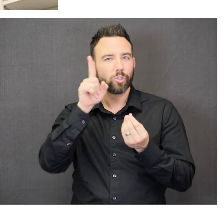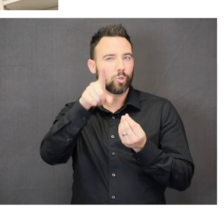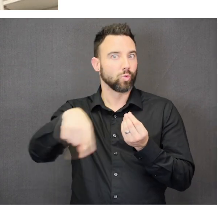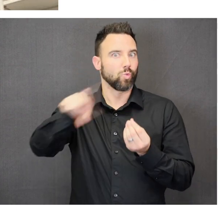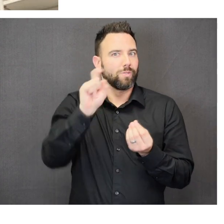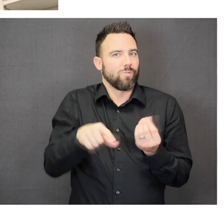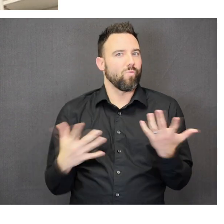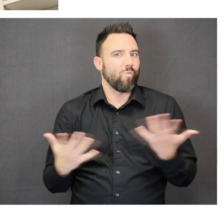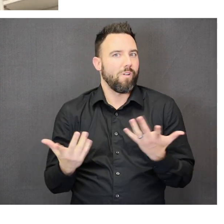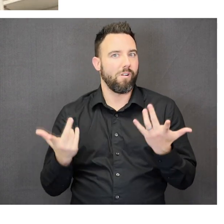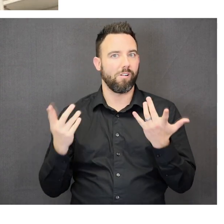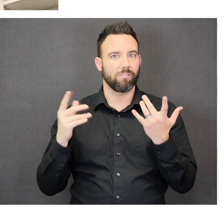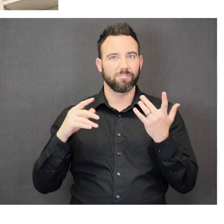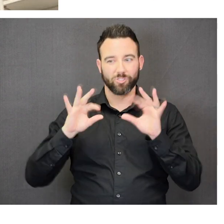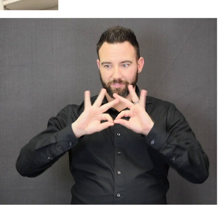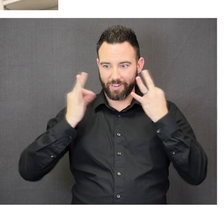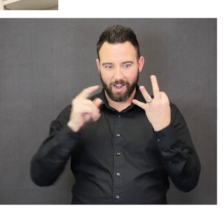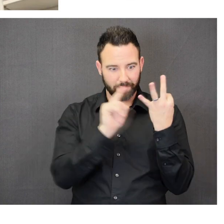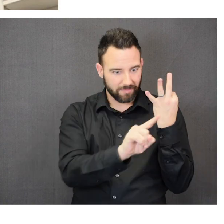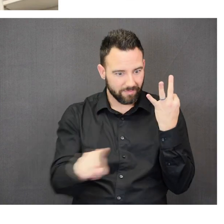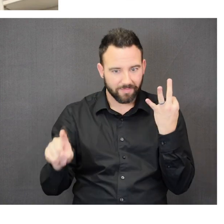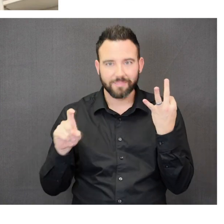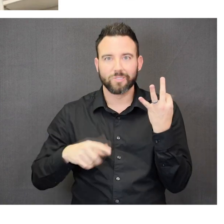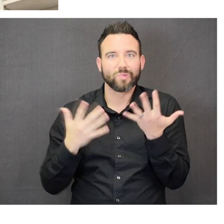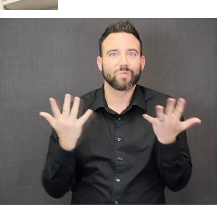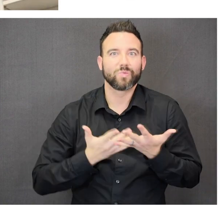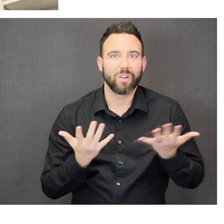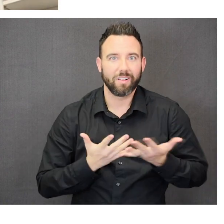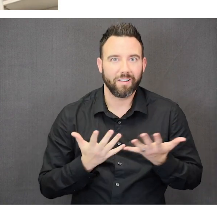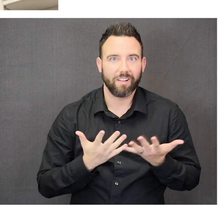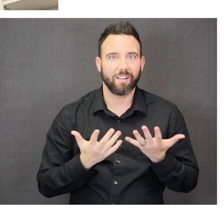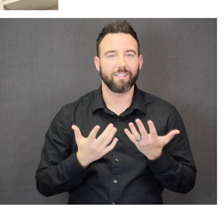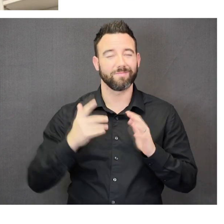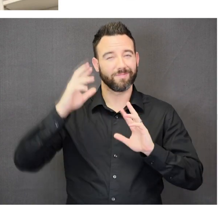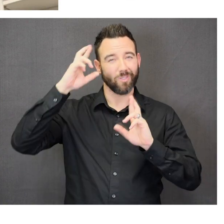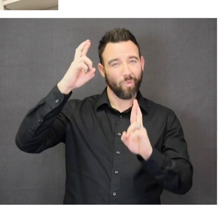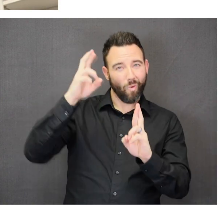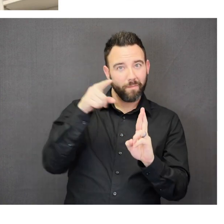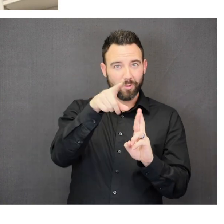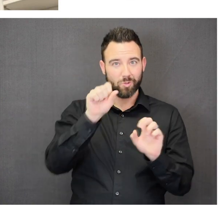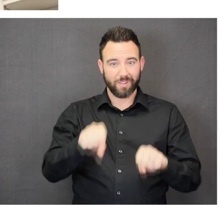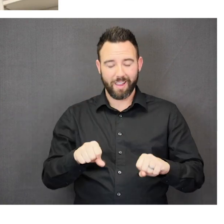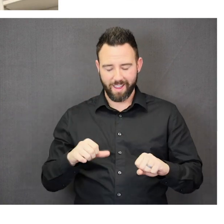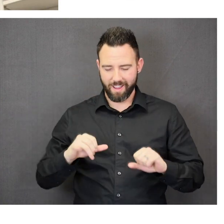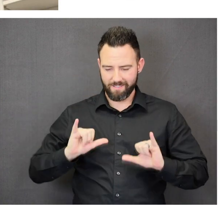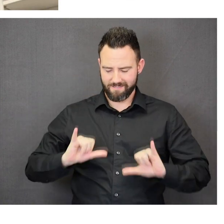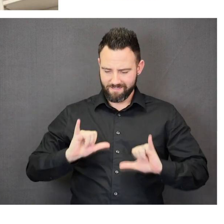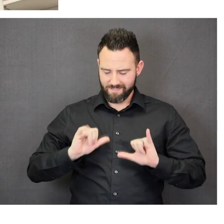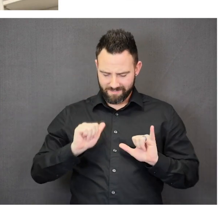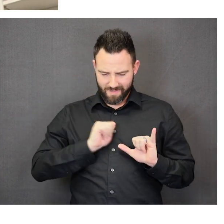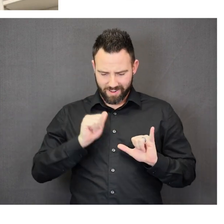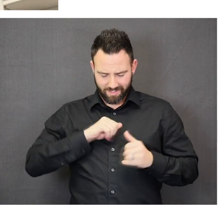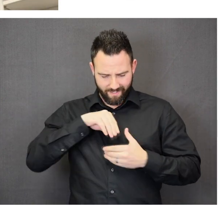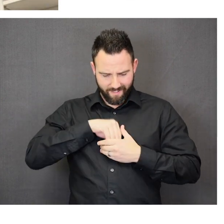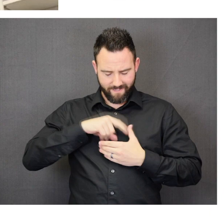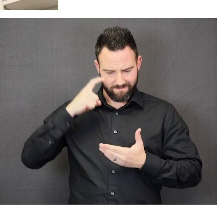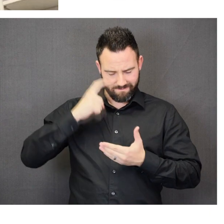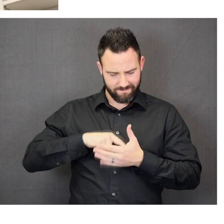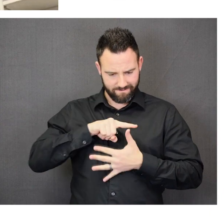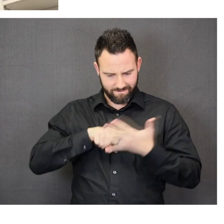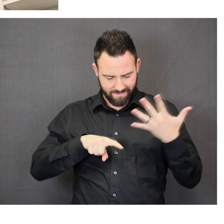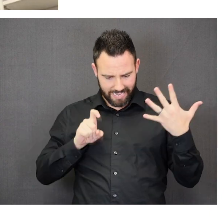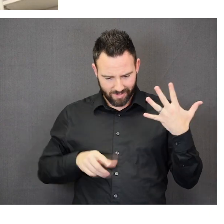can help you. But part of what we can do right now is really play a pretty awesome role in our own family systems